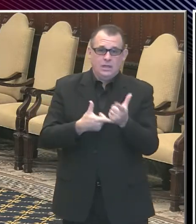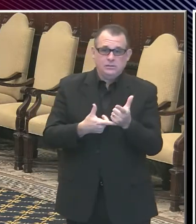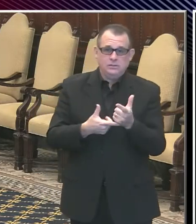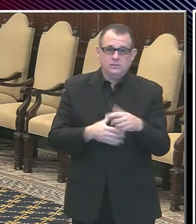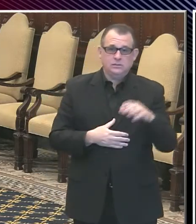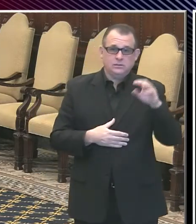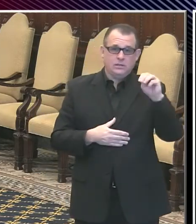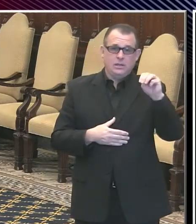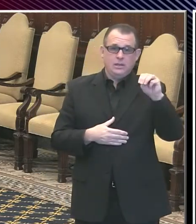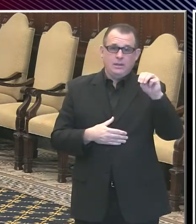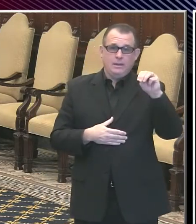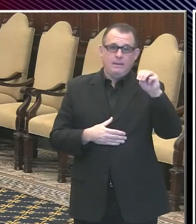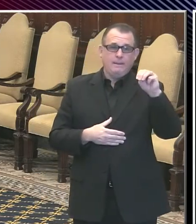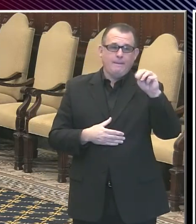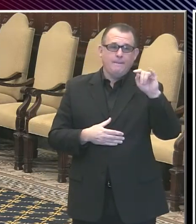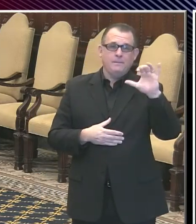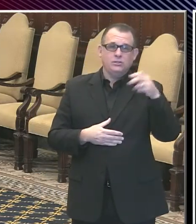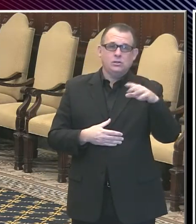NBC.